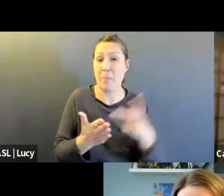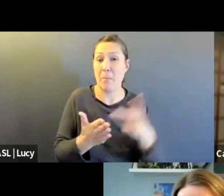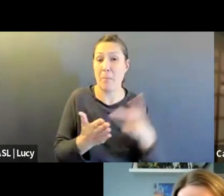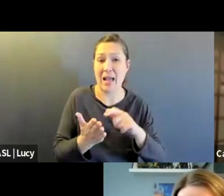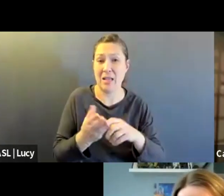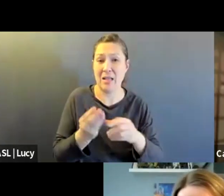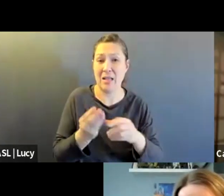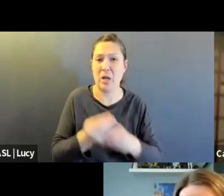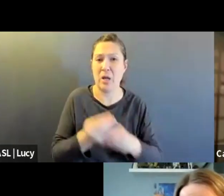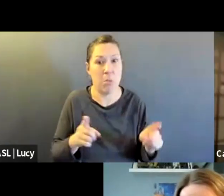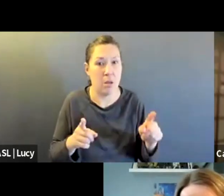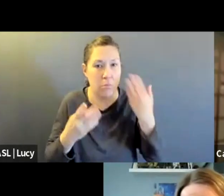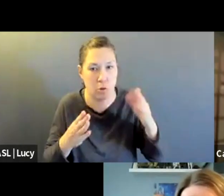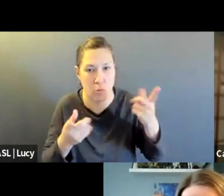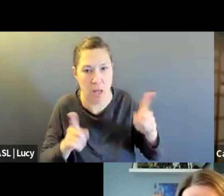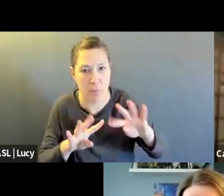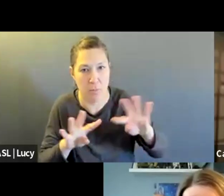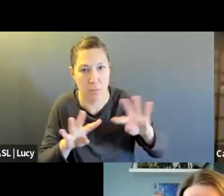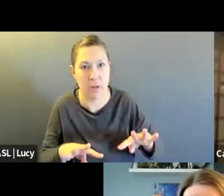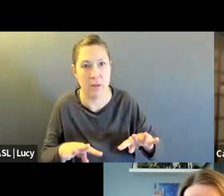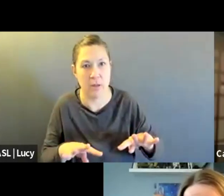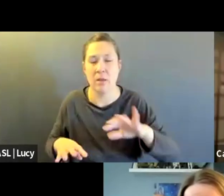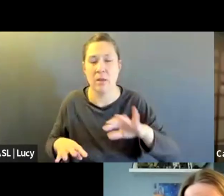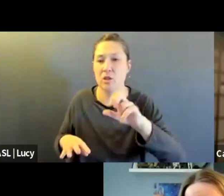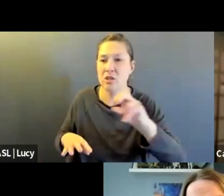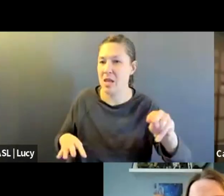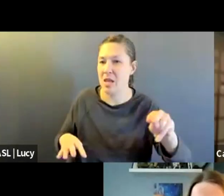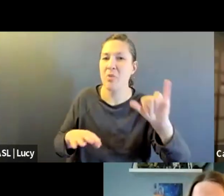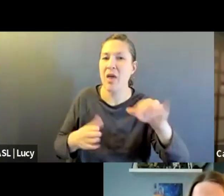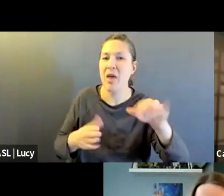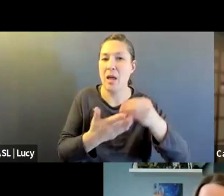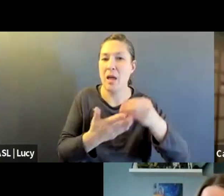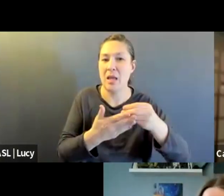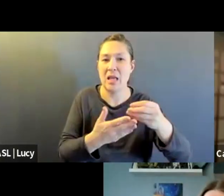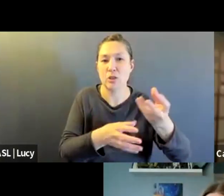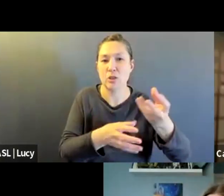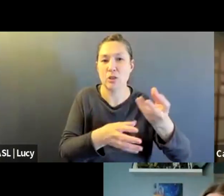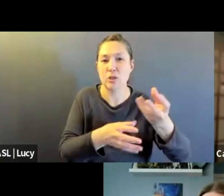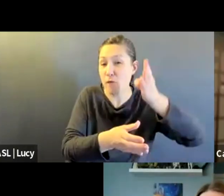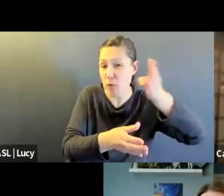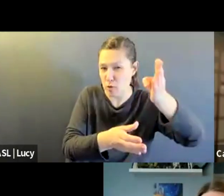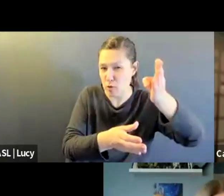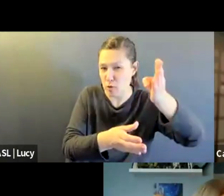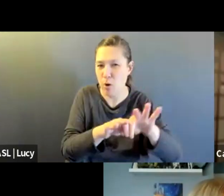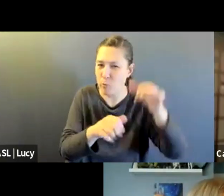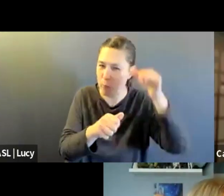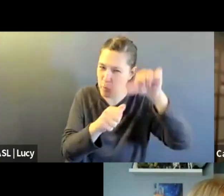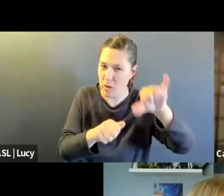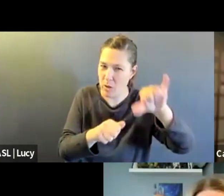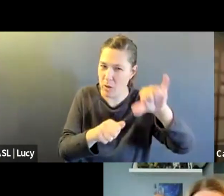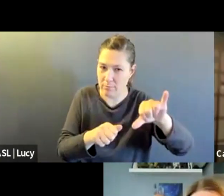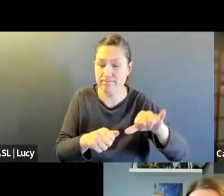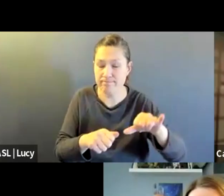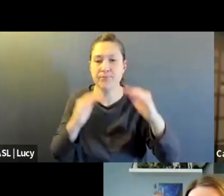we're keeping an eye on. And they eliminated them for the future. I think that's an important piece to keep saying. Right. So the third piece of our conversation